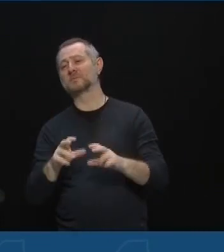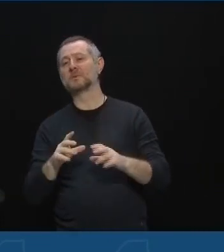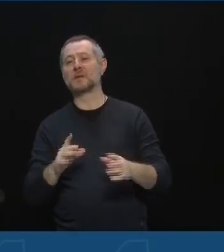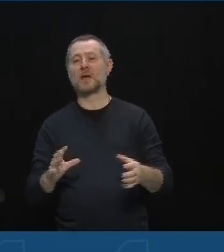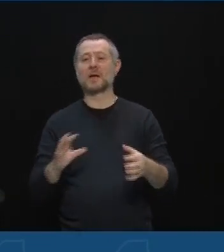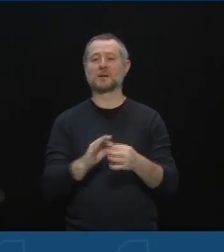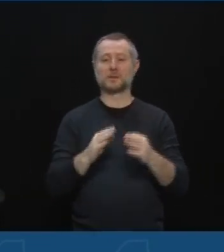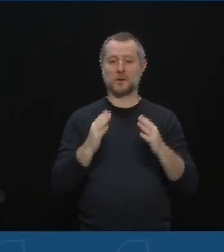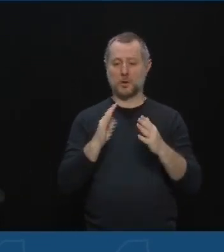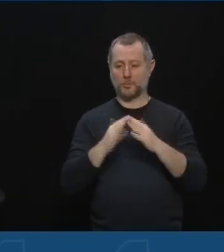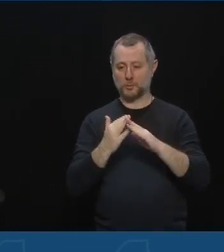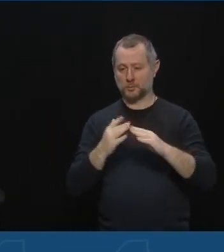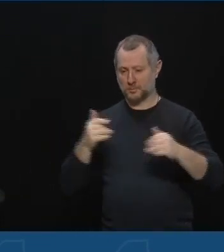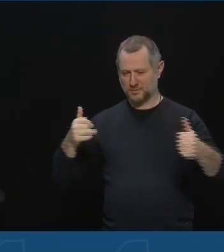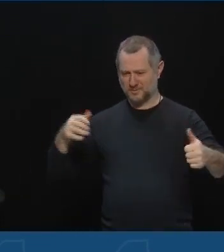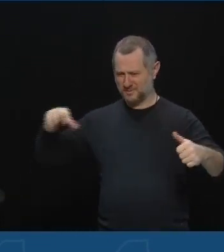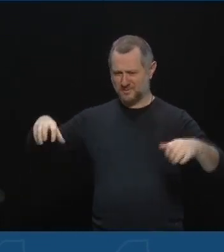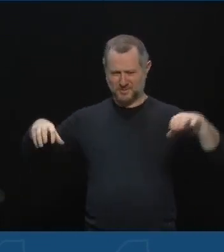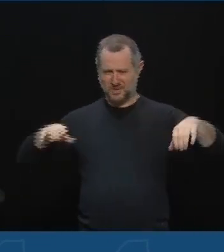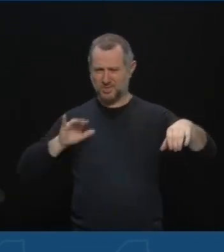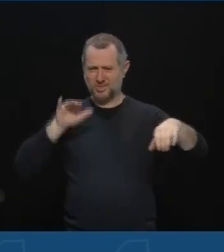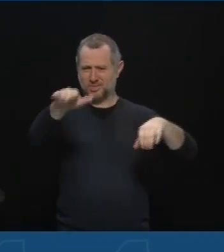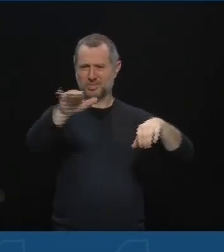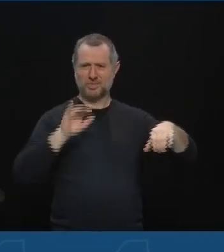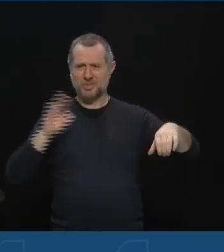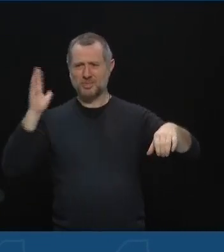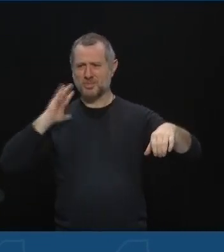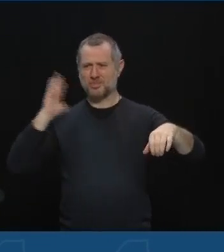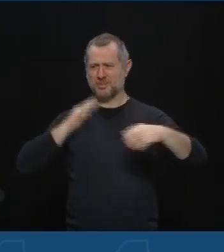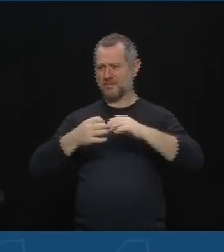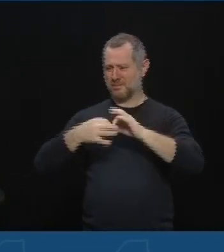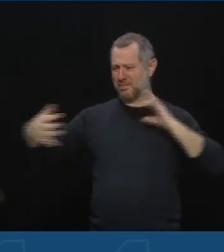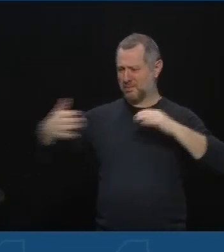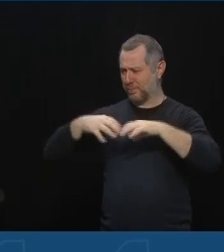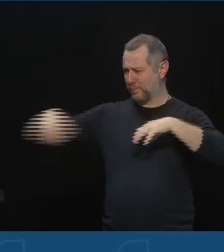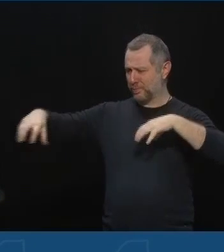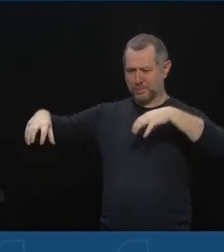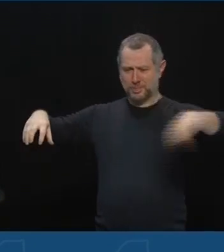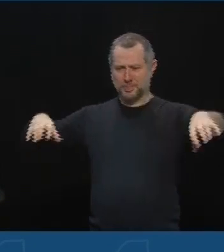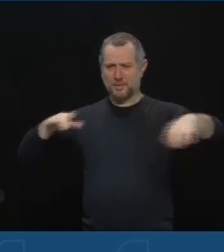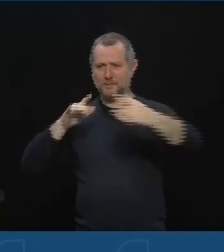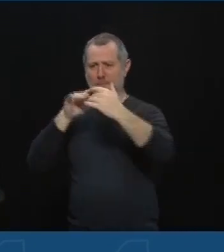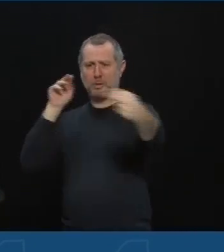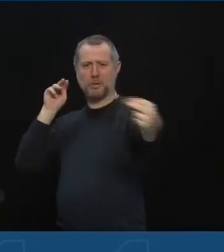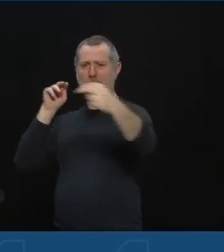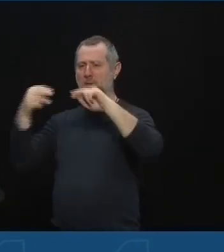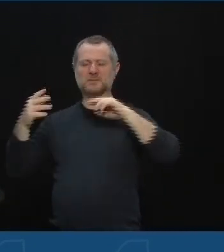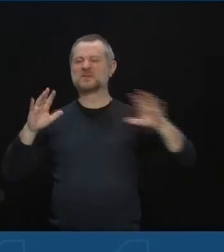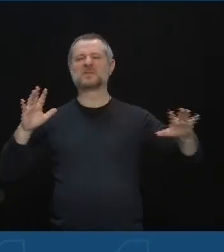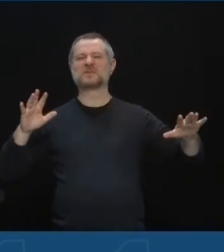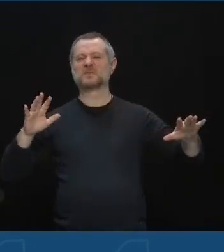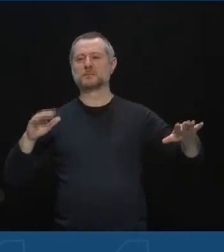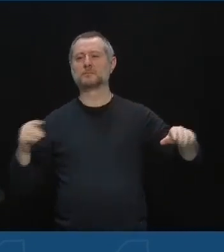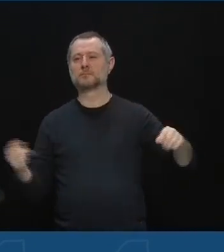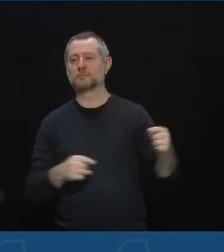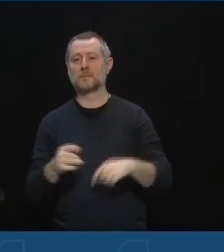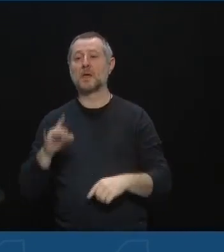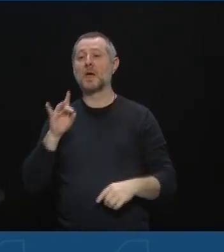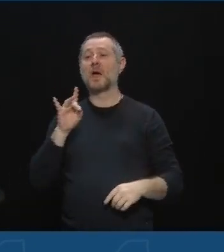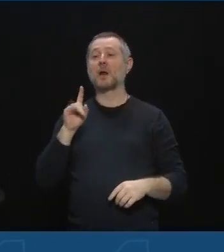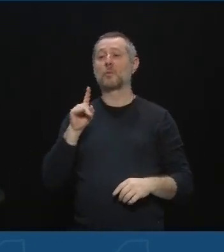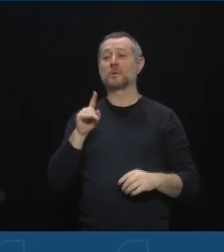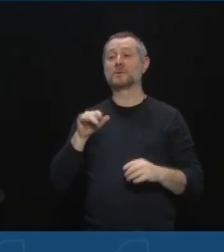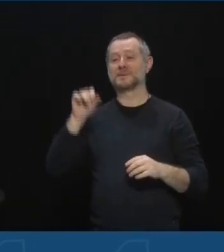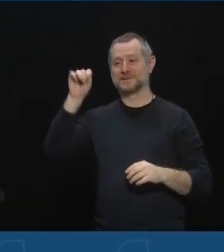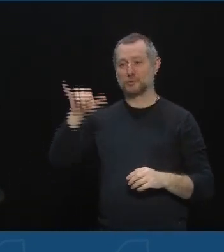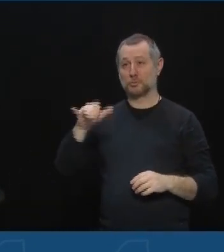them, as had been the practice in the past. I talked about this when we talked about 81 in Syracuse. We talked about what we're going to try and do